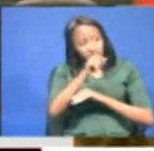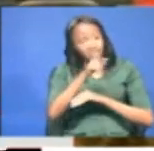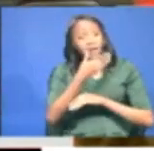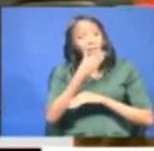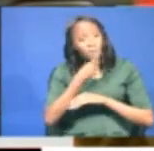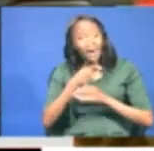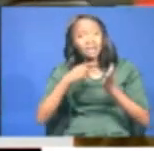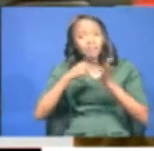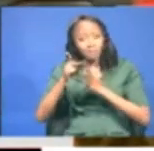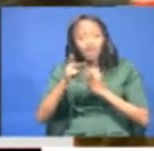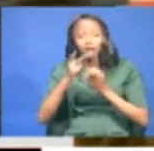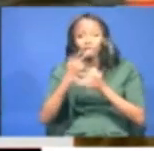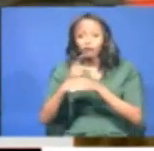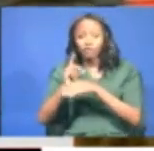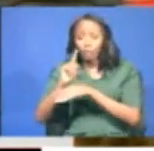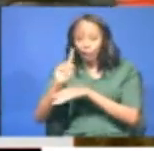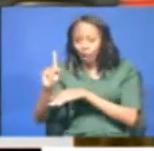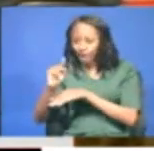to Form 6.